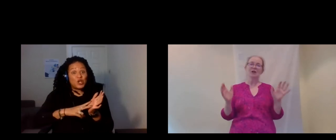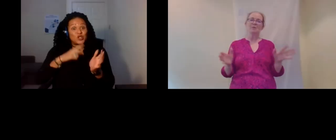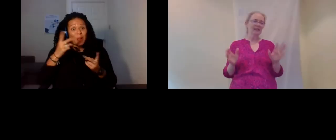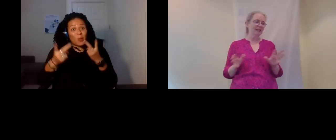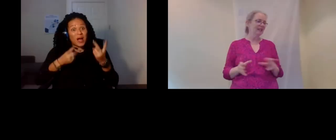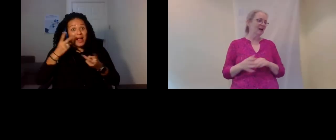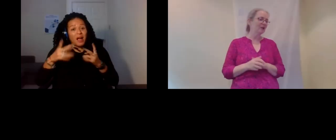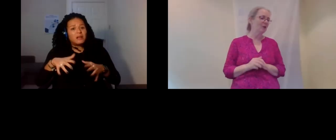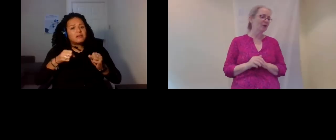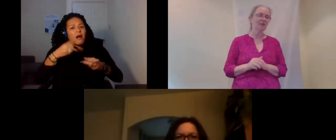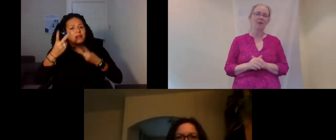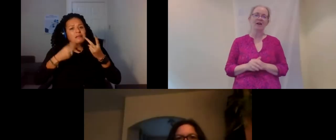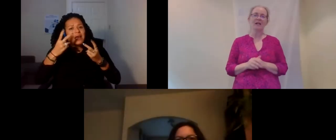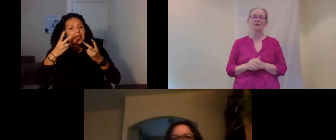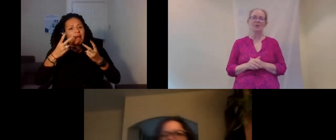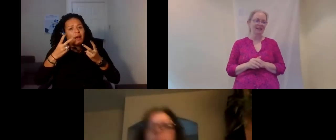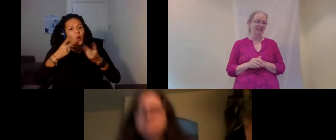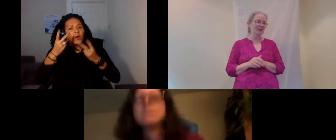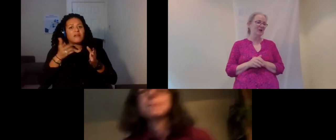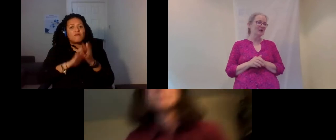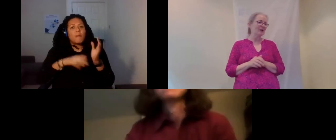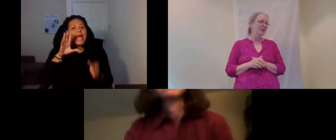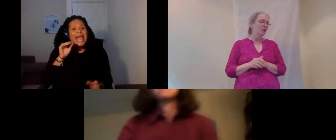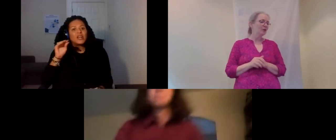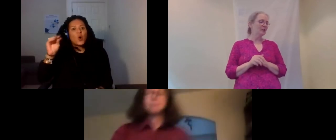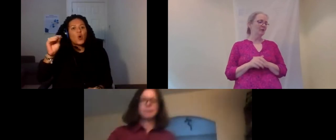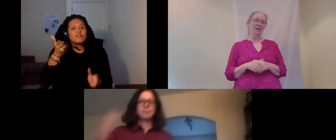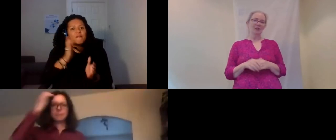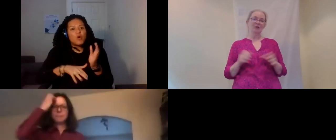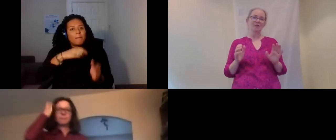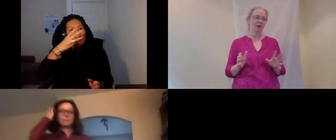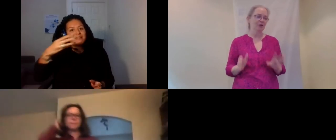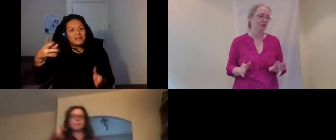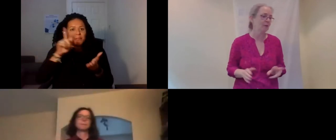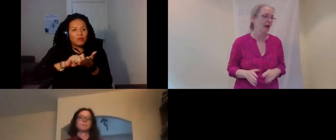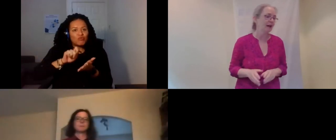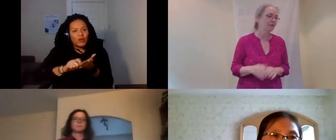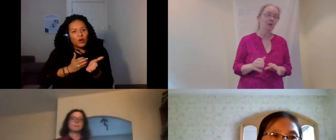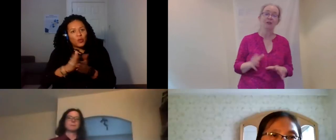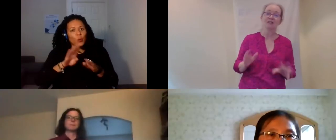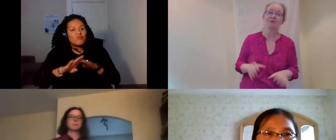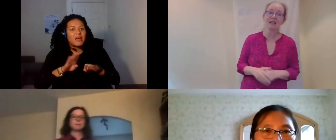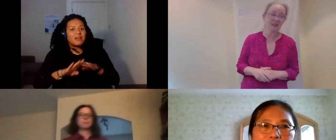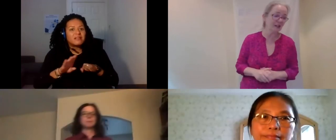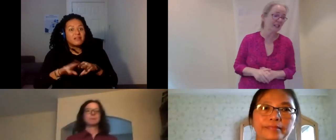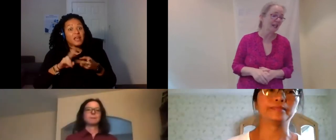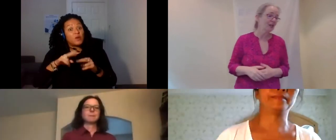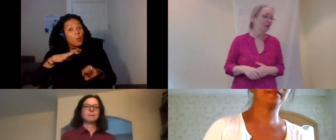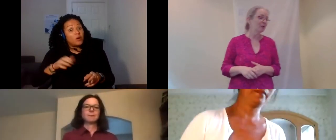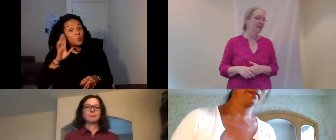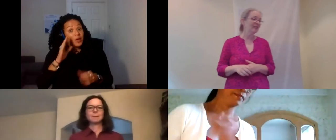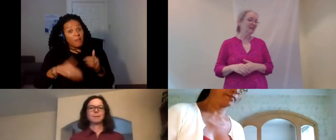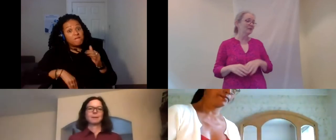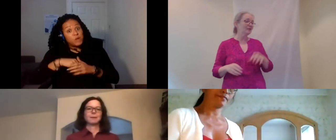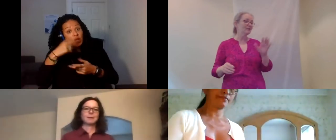going to start by singing a chorus from our Echoes from Essex song, which has been written during rehearsals. And if you want to hear the rest of it, you